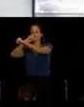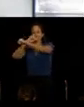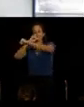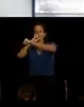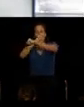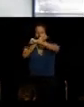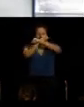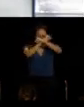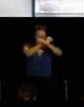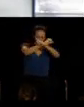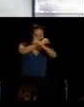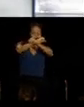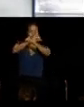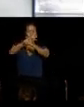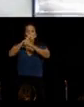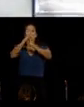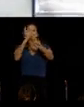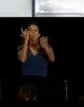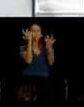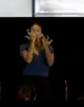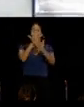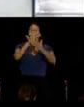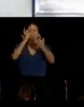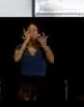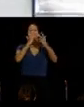watched were so